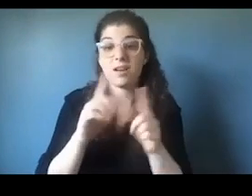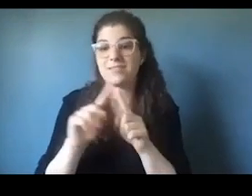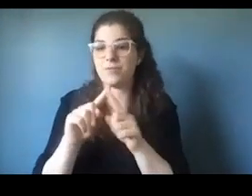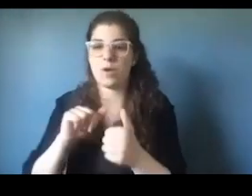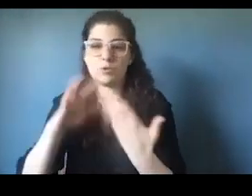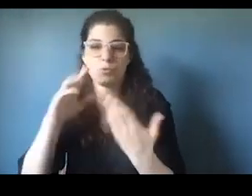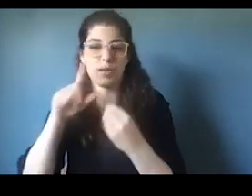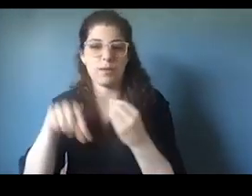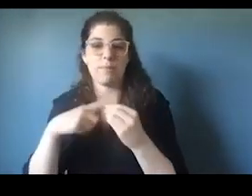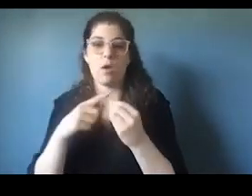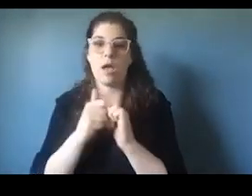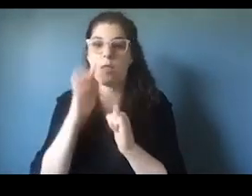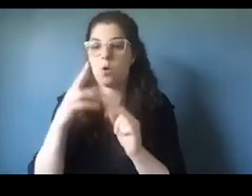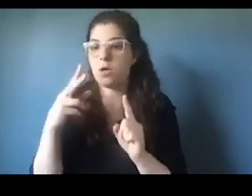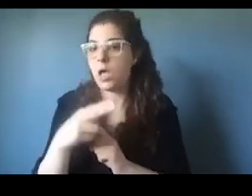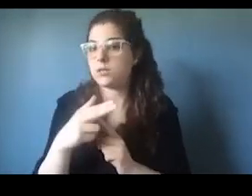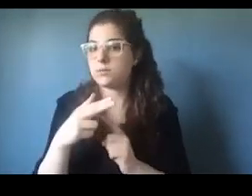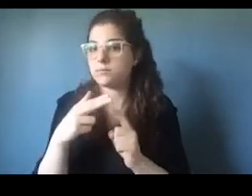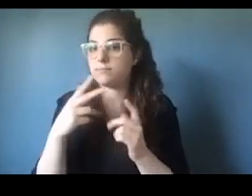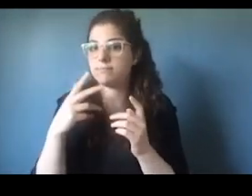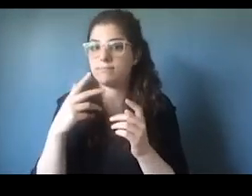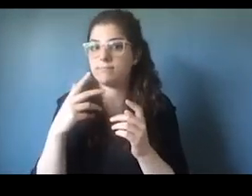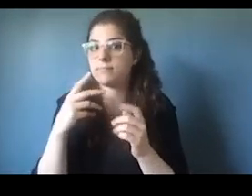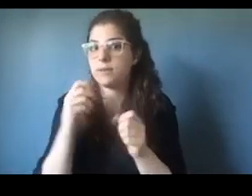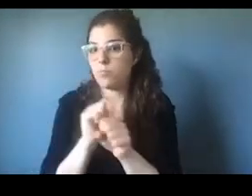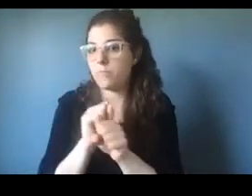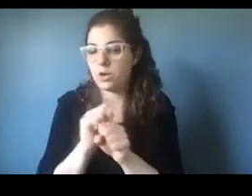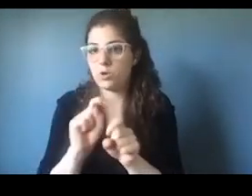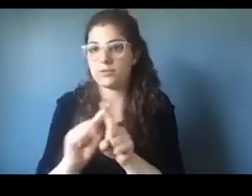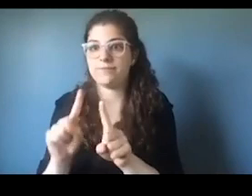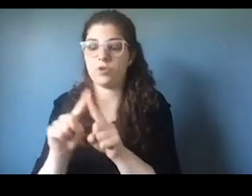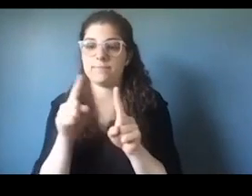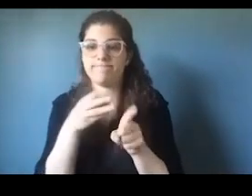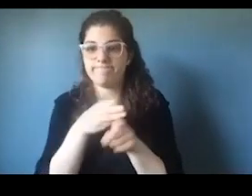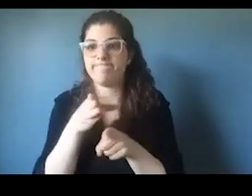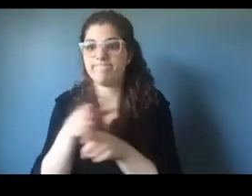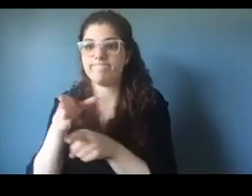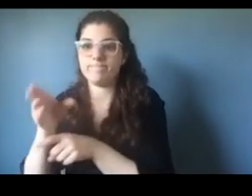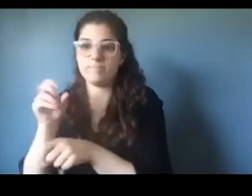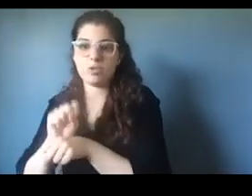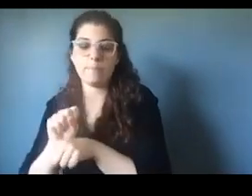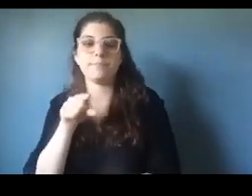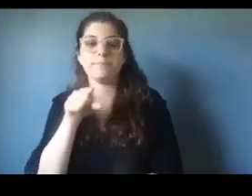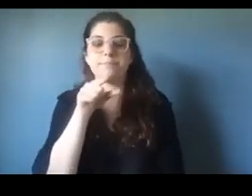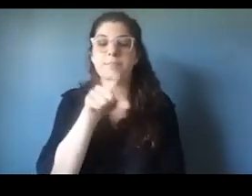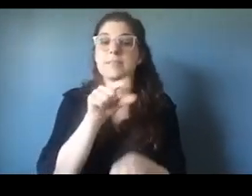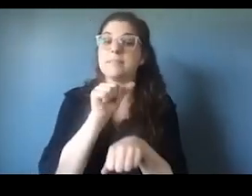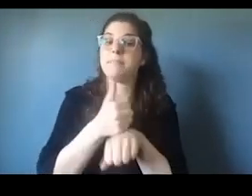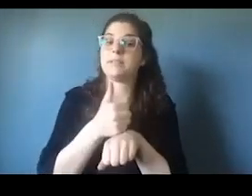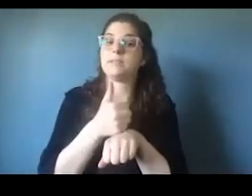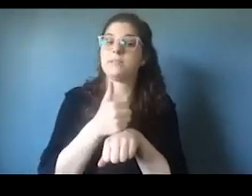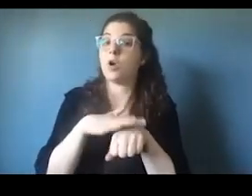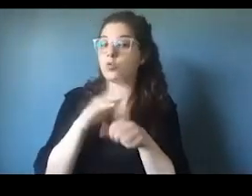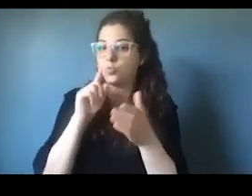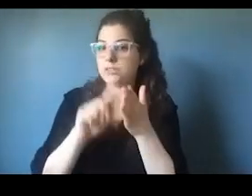about how that's going to cut across employment across different sorts of sectors. So this is based on research that